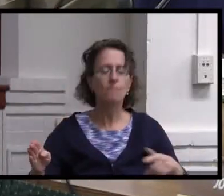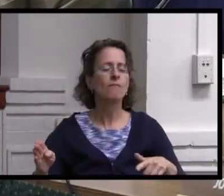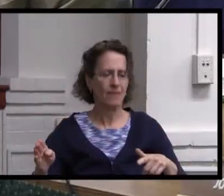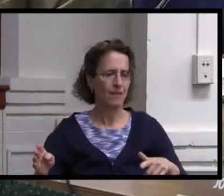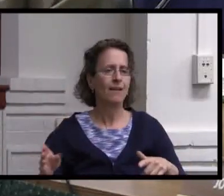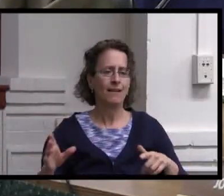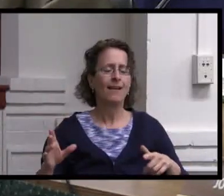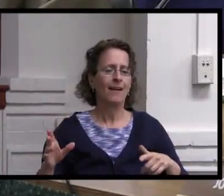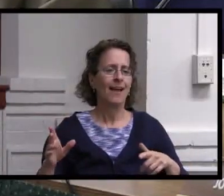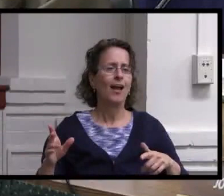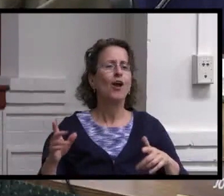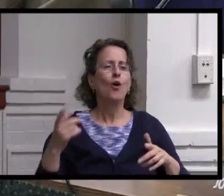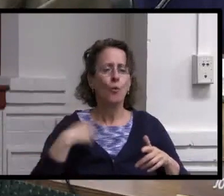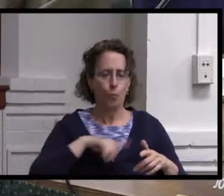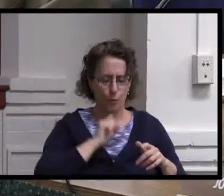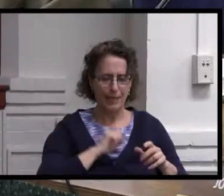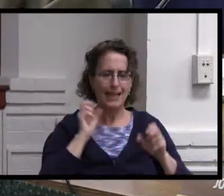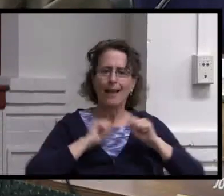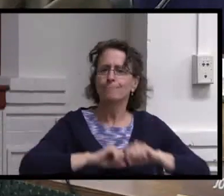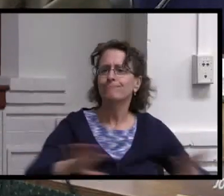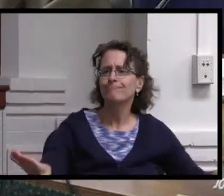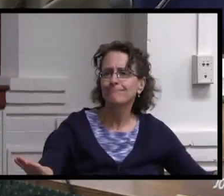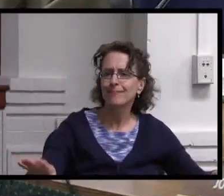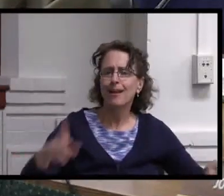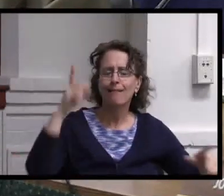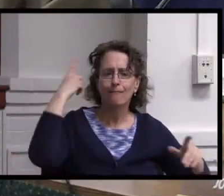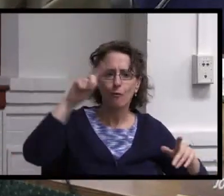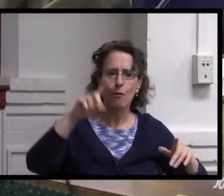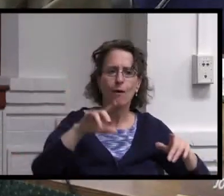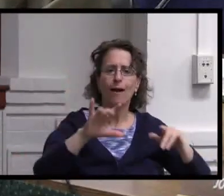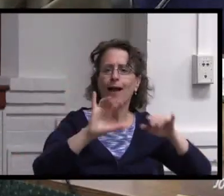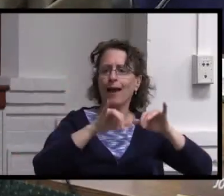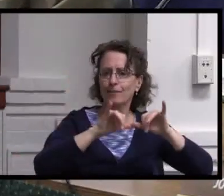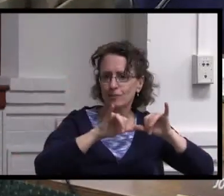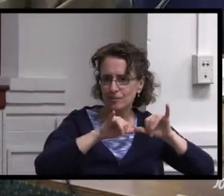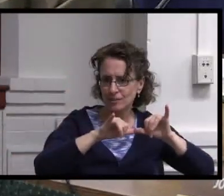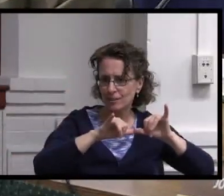specifications out on the street and do a proper competitive bidding process for the